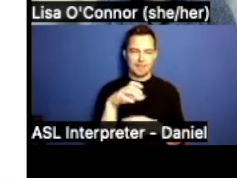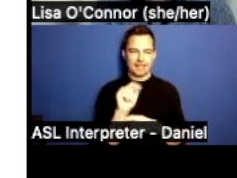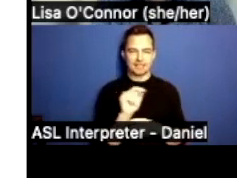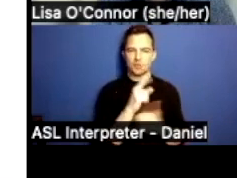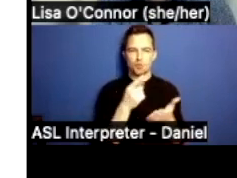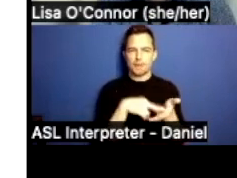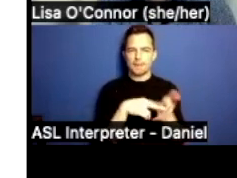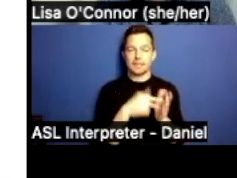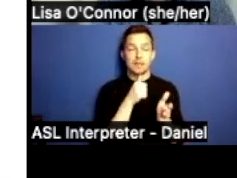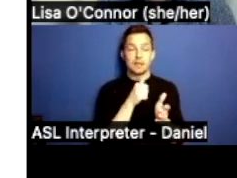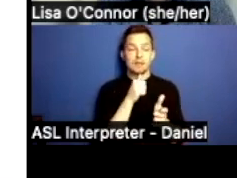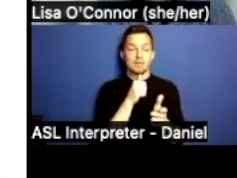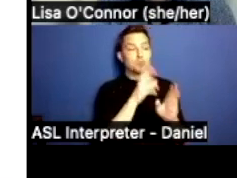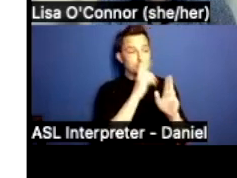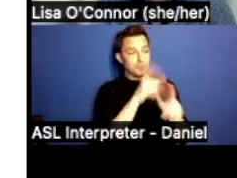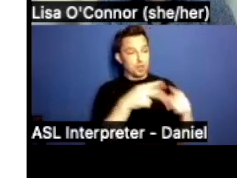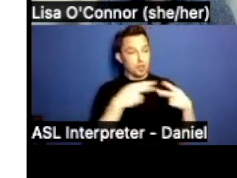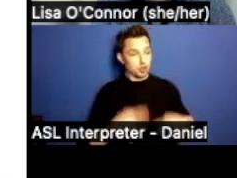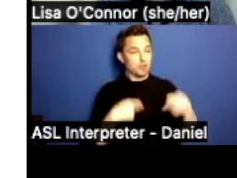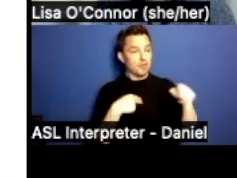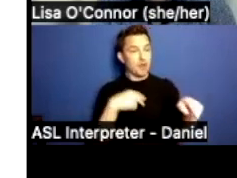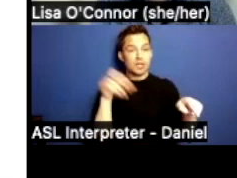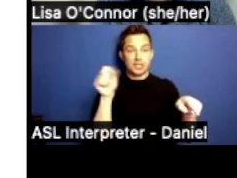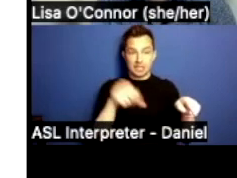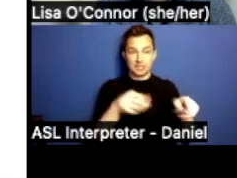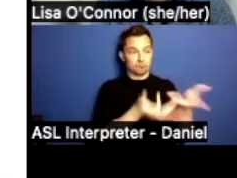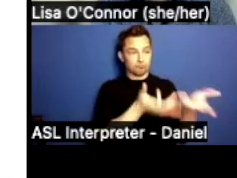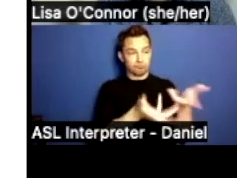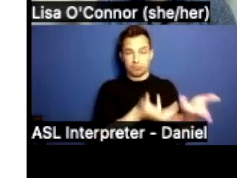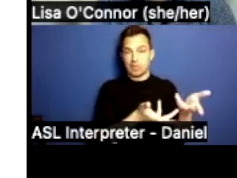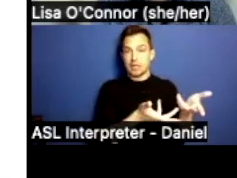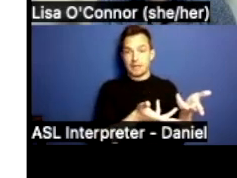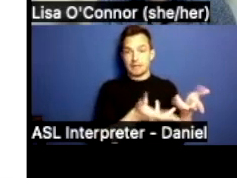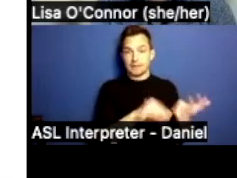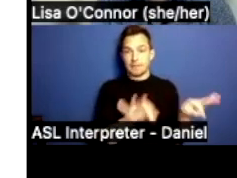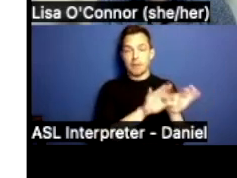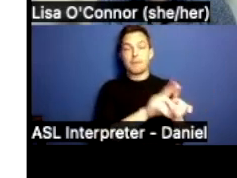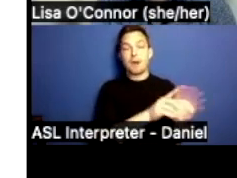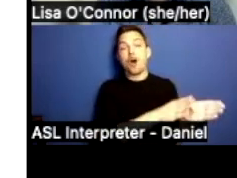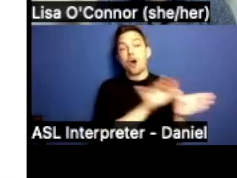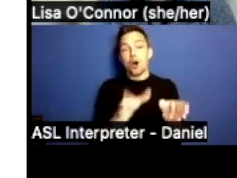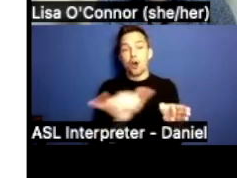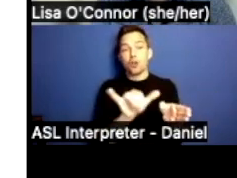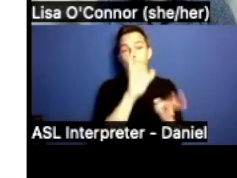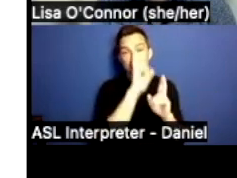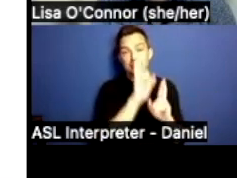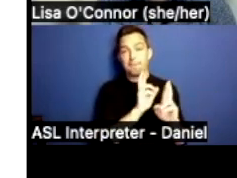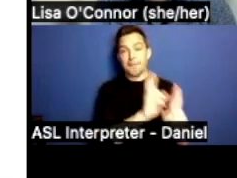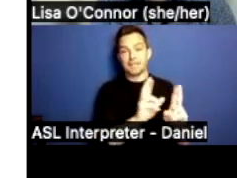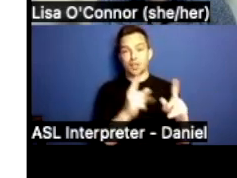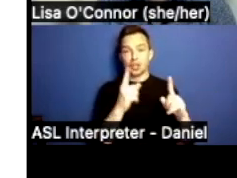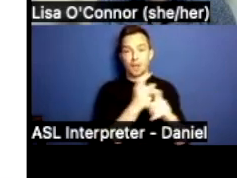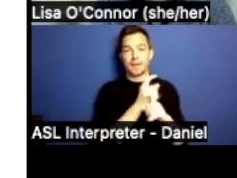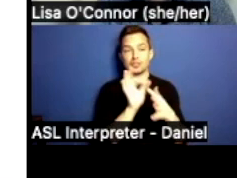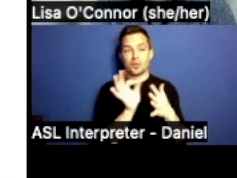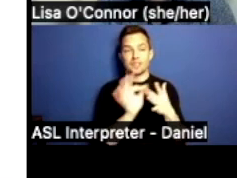for the human that's sitting across for us in the interaction, which is important, but also respect for the complex choices that